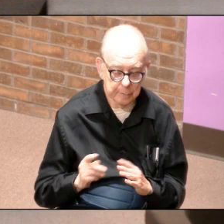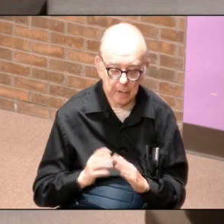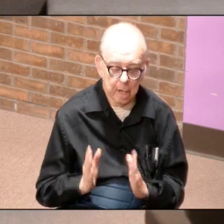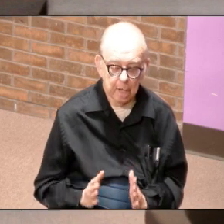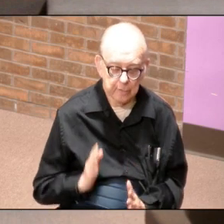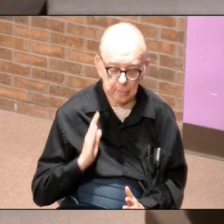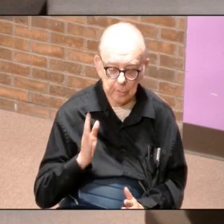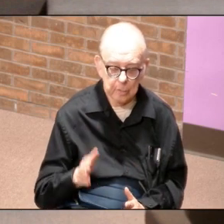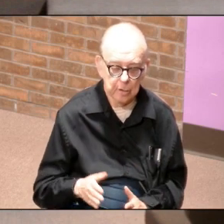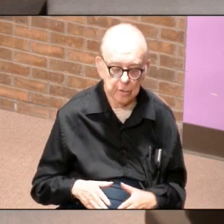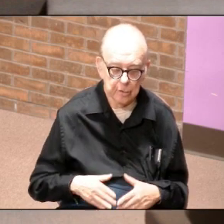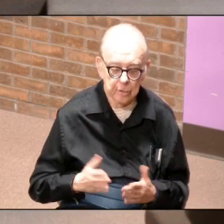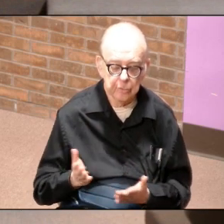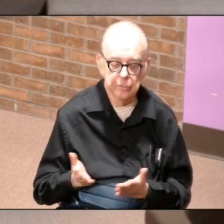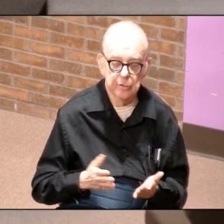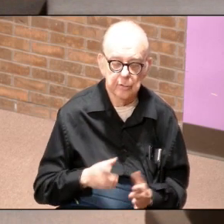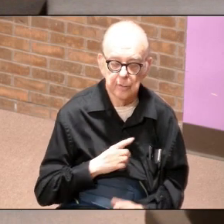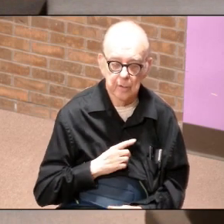serve the Lord.